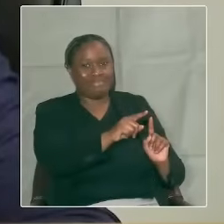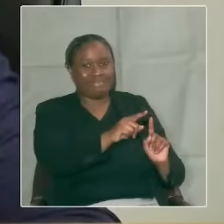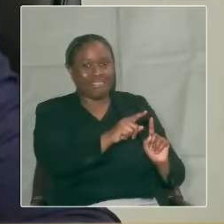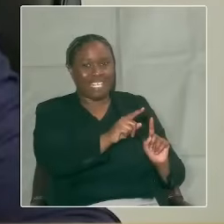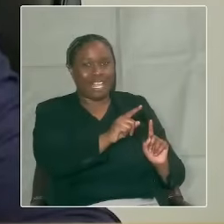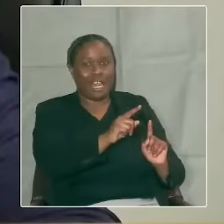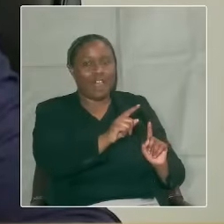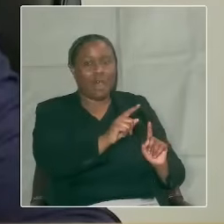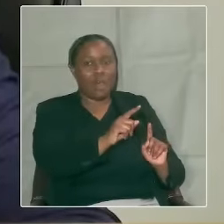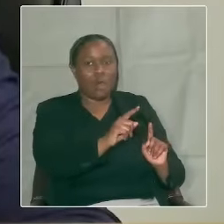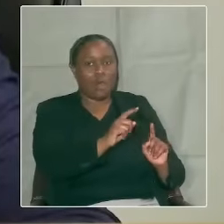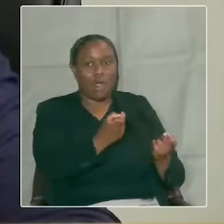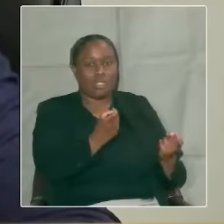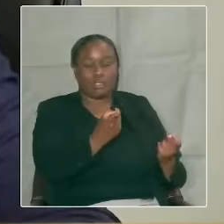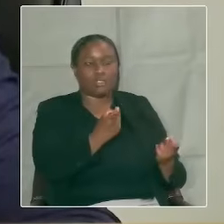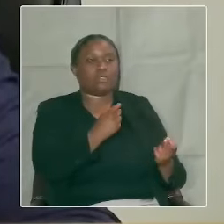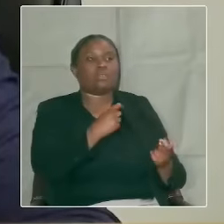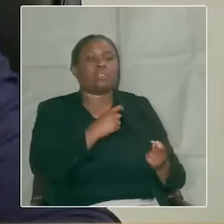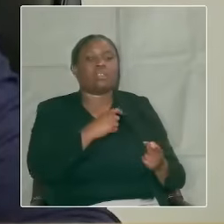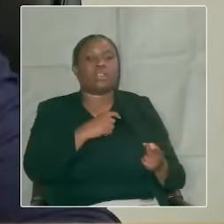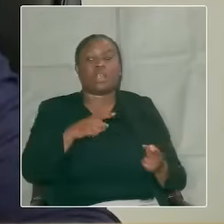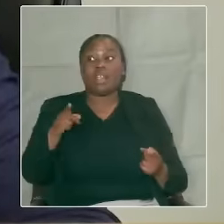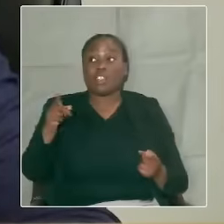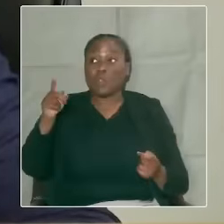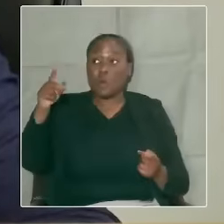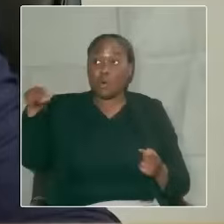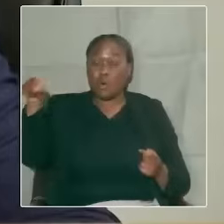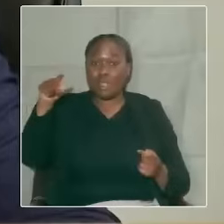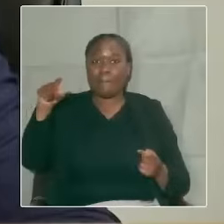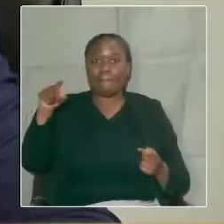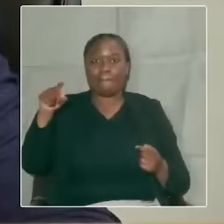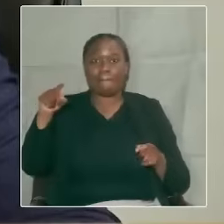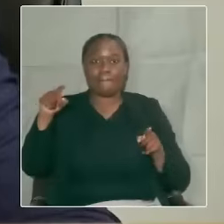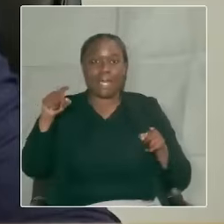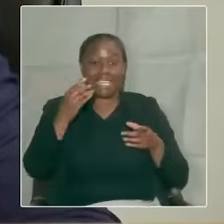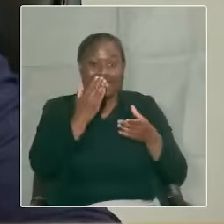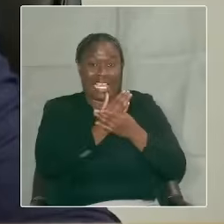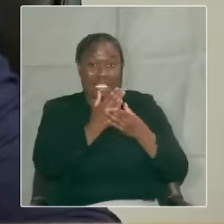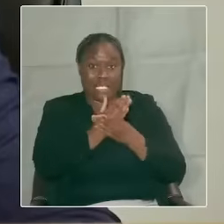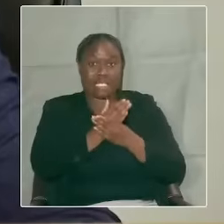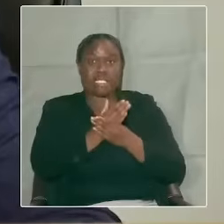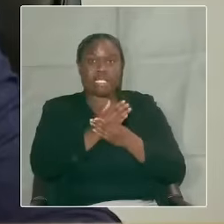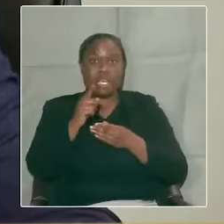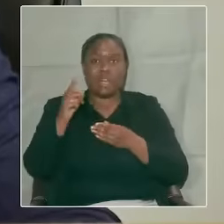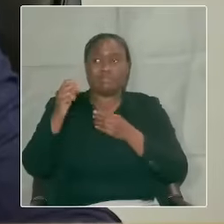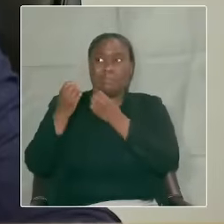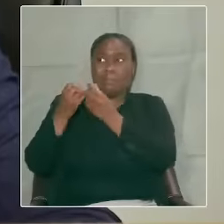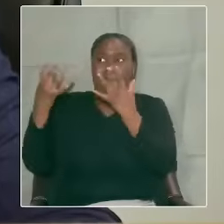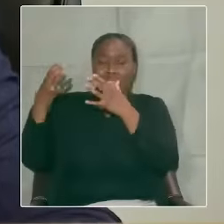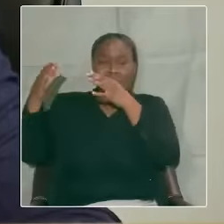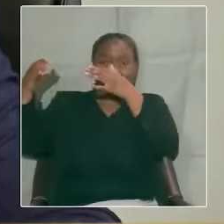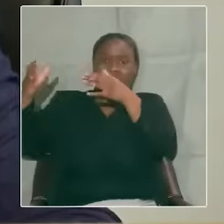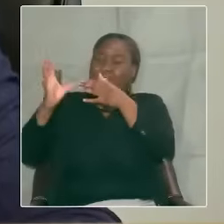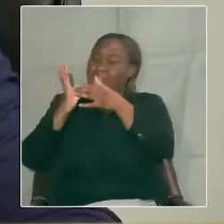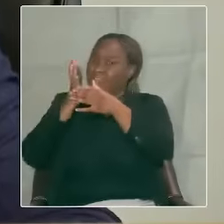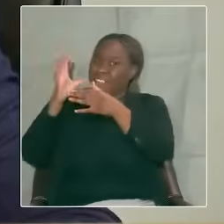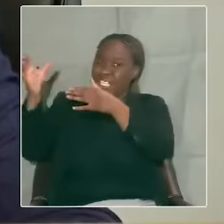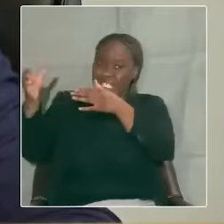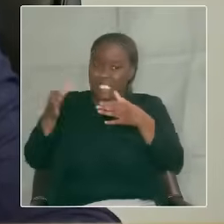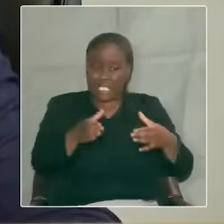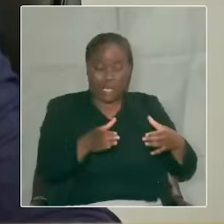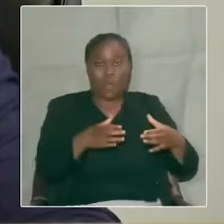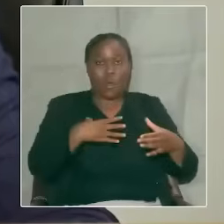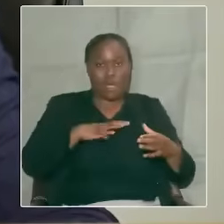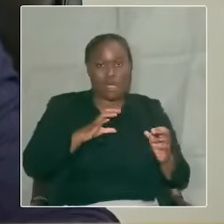that needed to know the work of the team was quite a lot of them. And we were briefing based on who wants